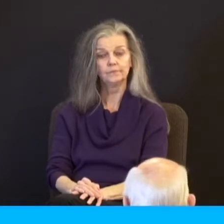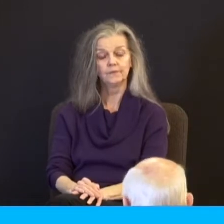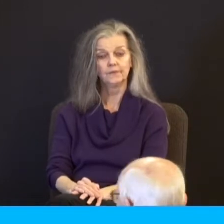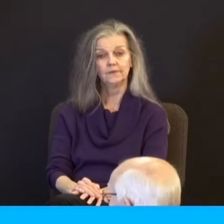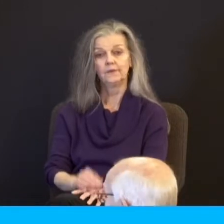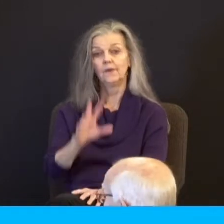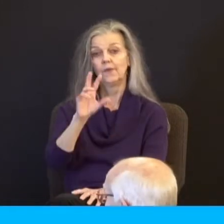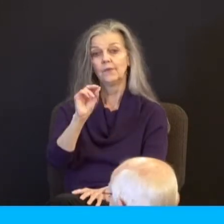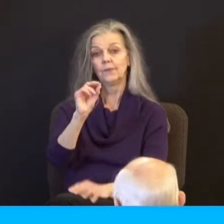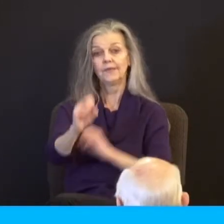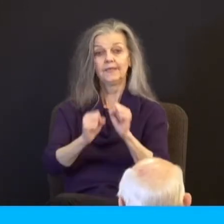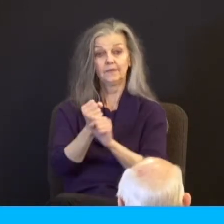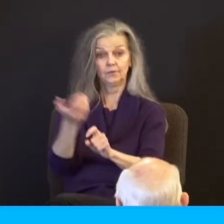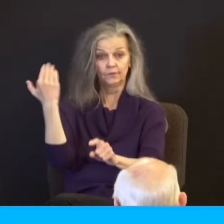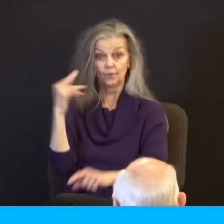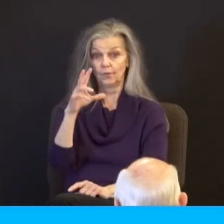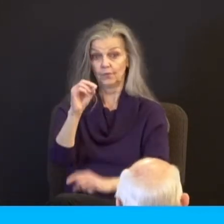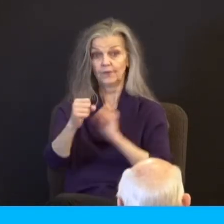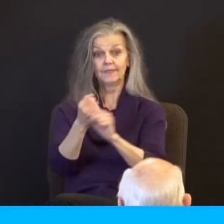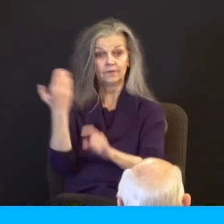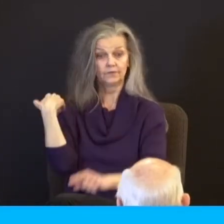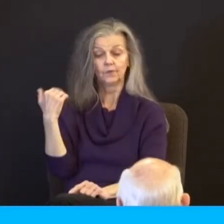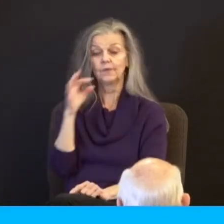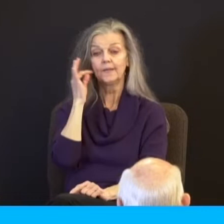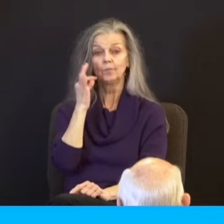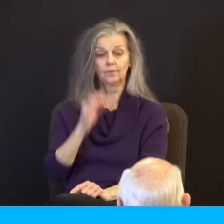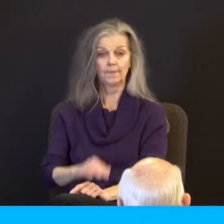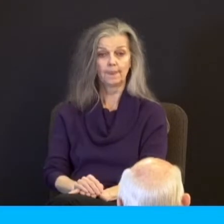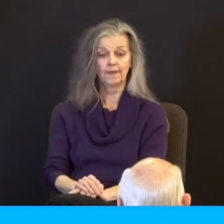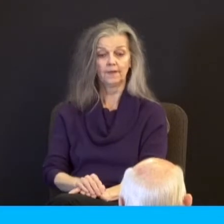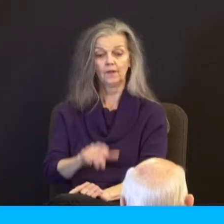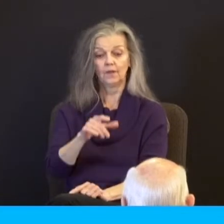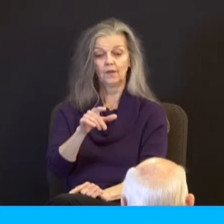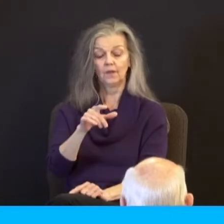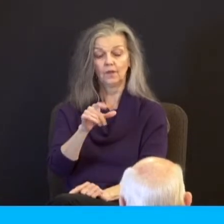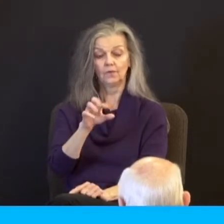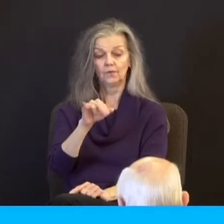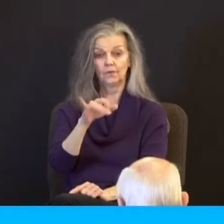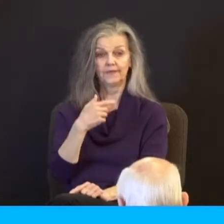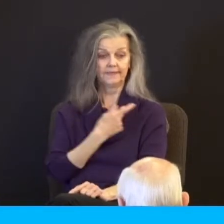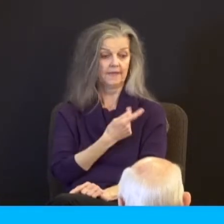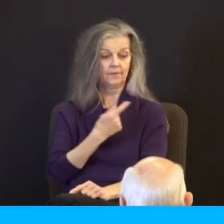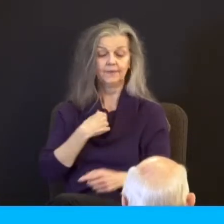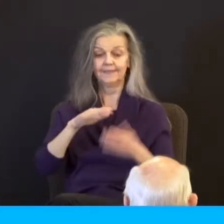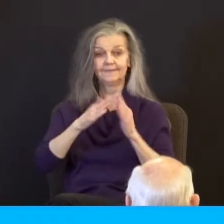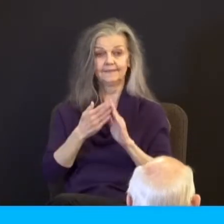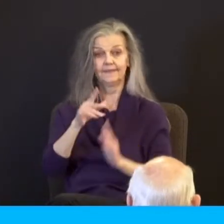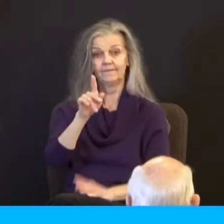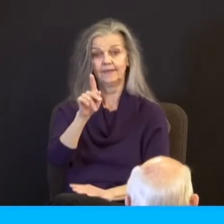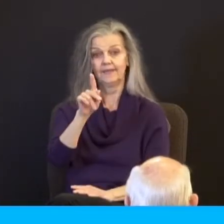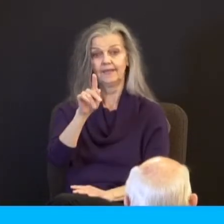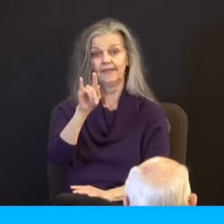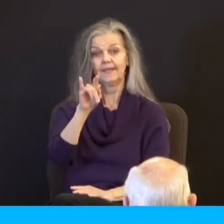30 years ago, literally 30 years ago in April, Lori and I were in the city of Kiev in